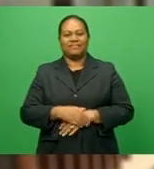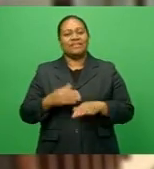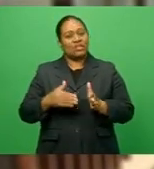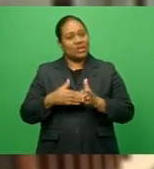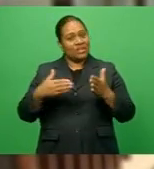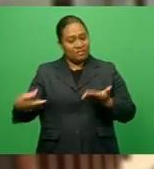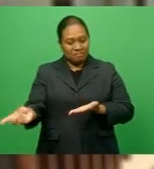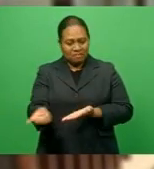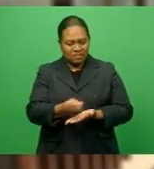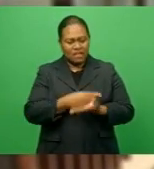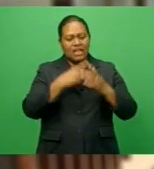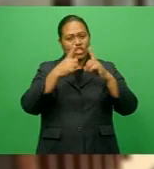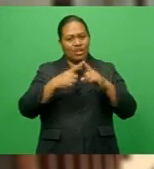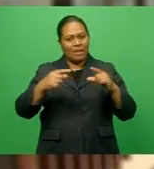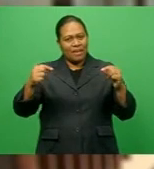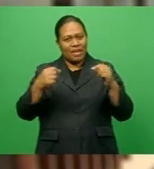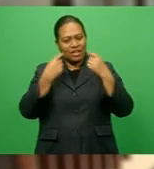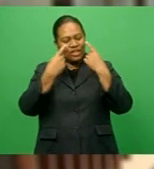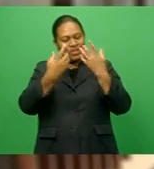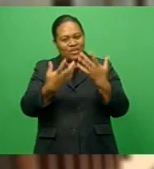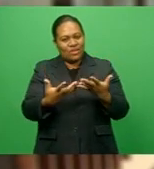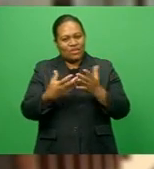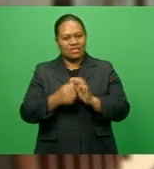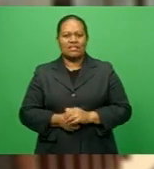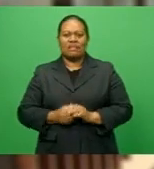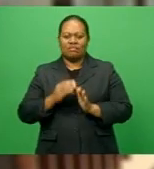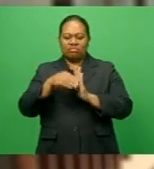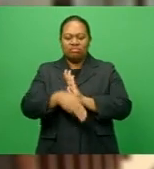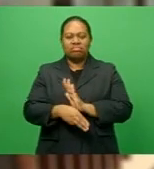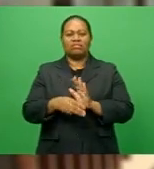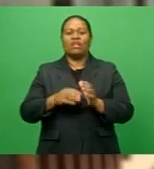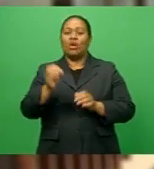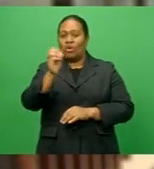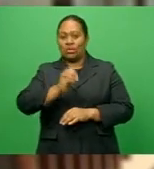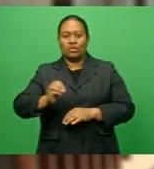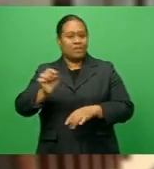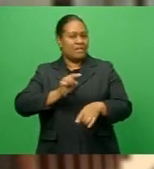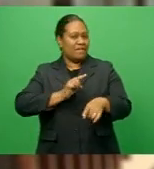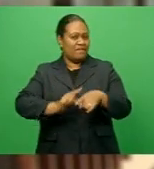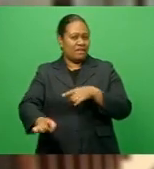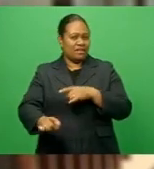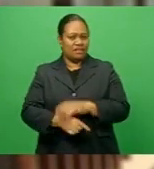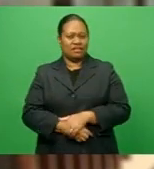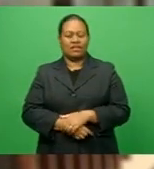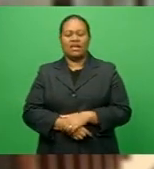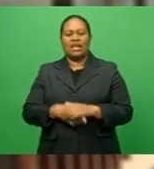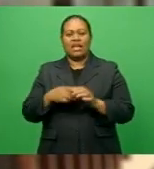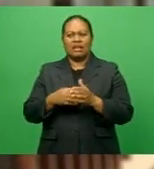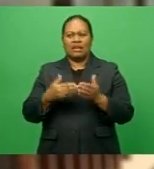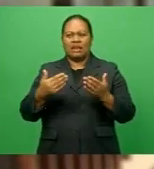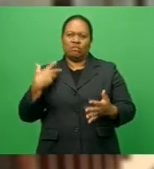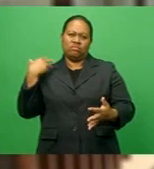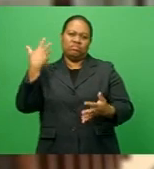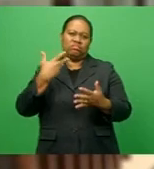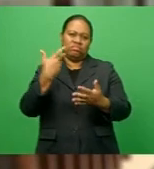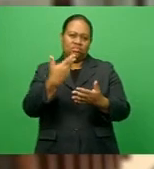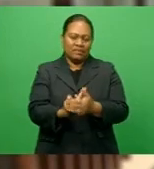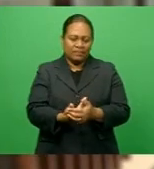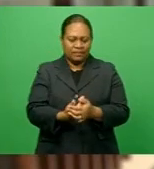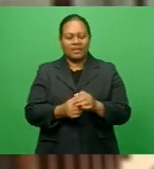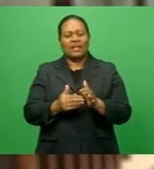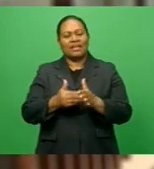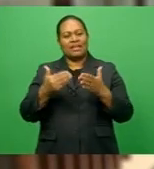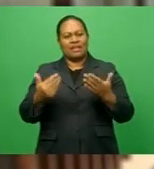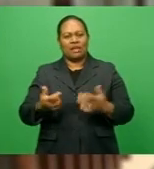from Japan showed core consumer prices fell in October at their fastest pace annually in nearly a decade, raising